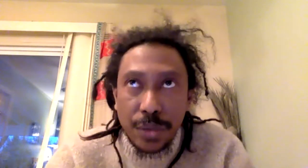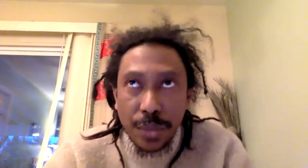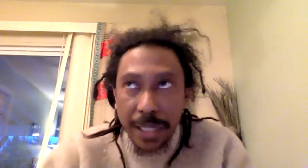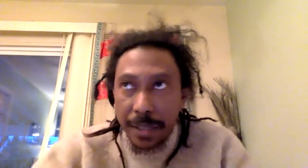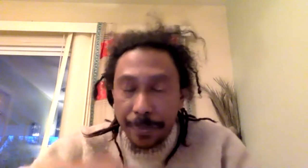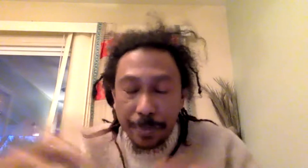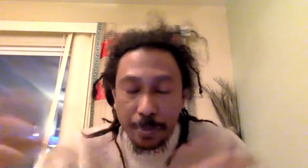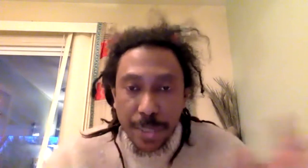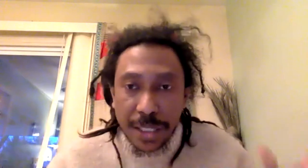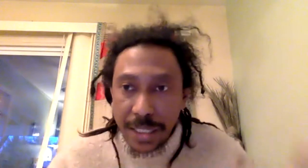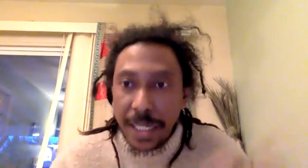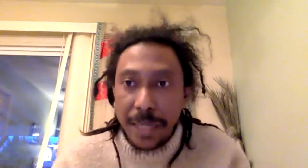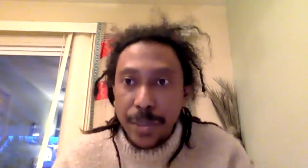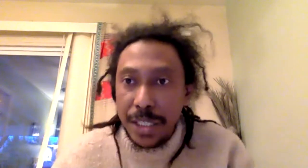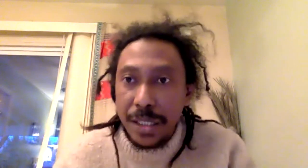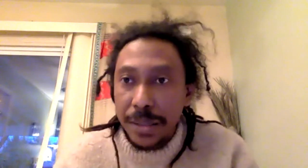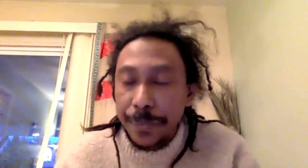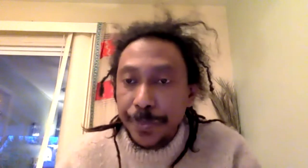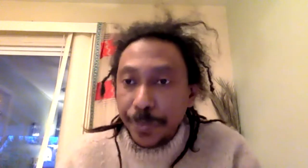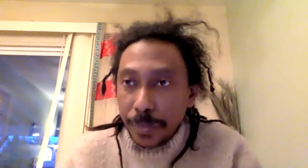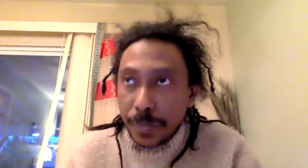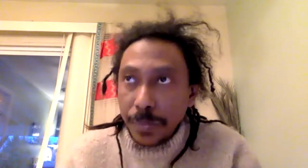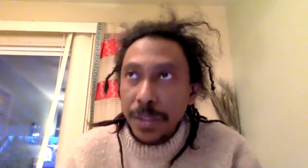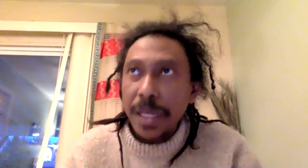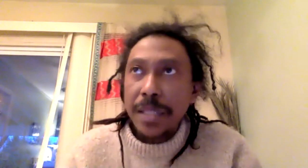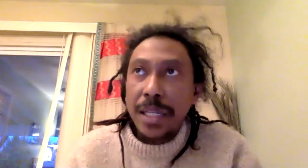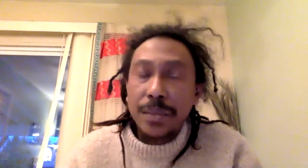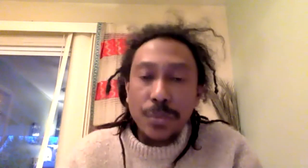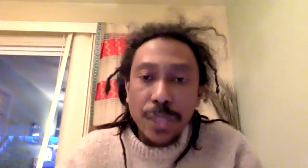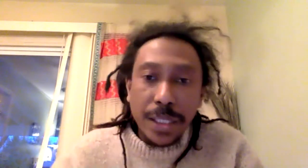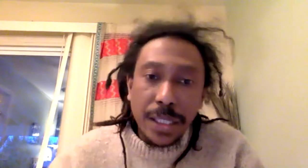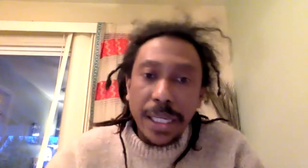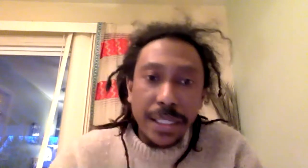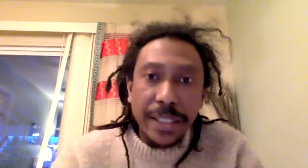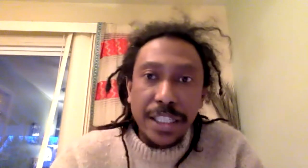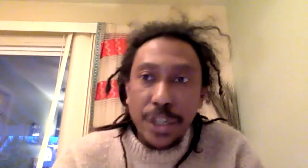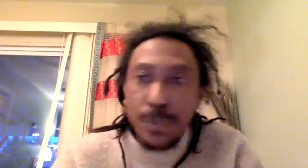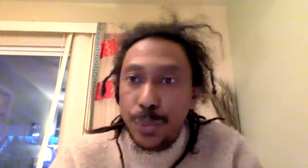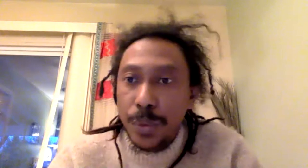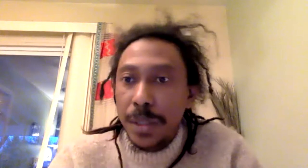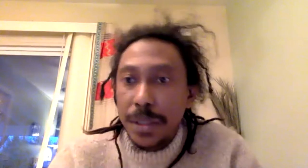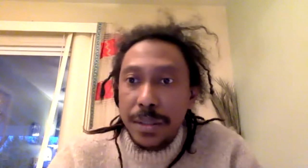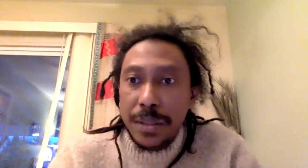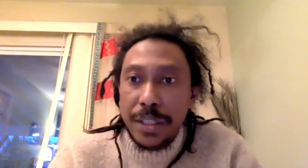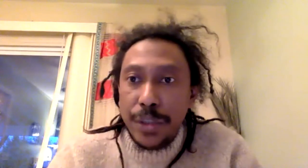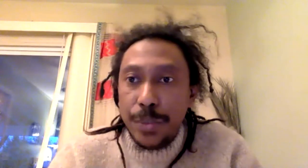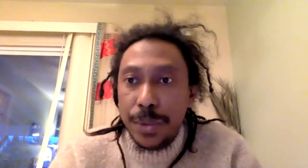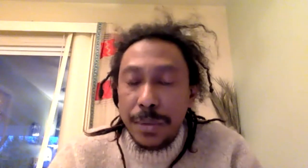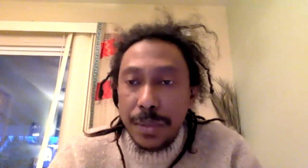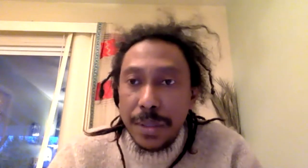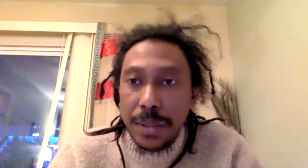we do like a big celebration, and then we kill the zebu. The